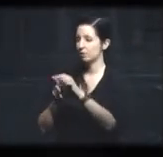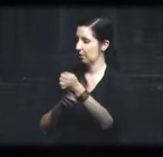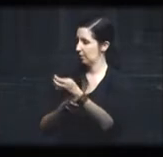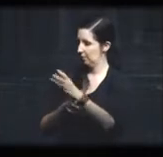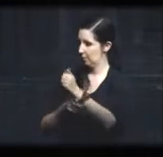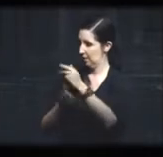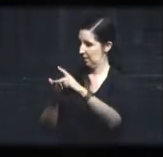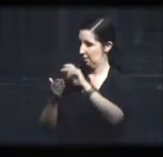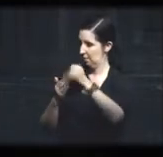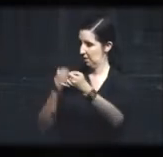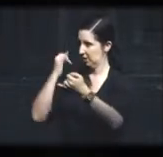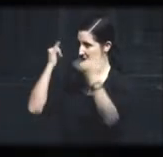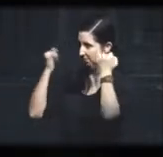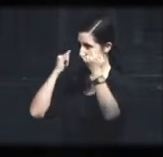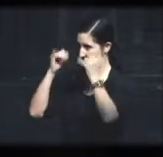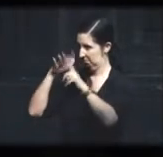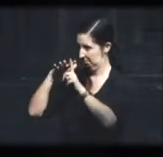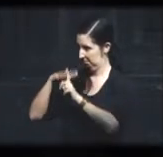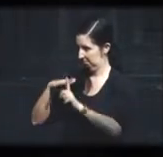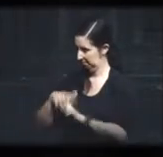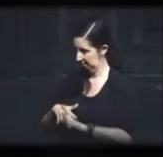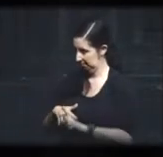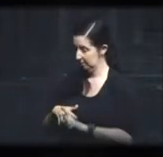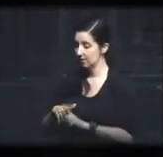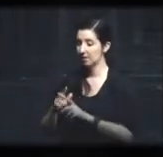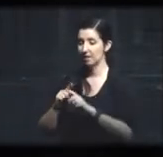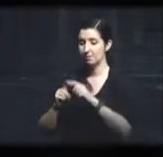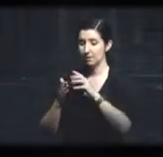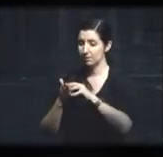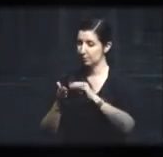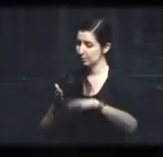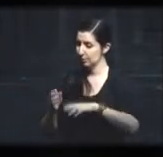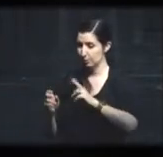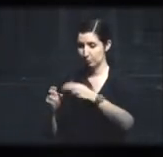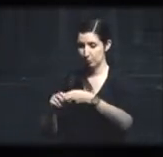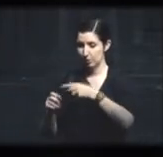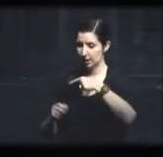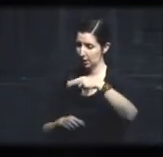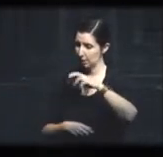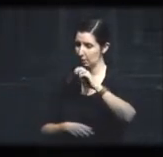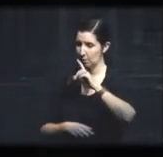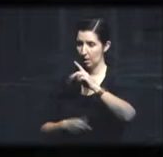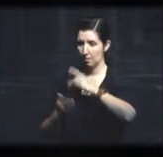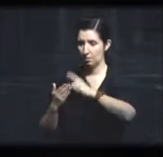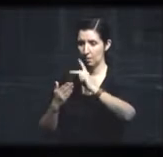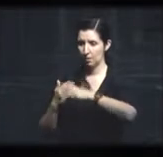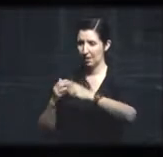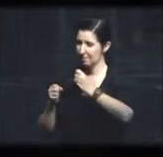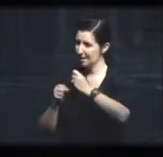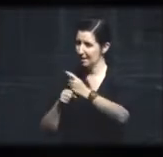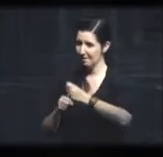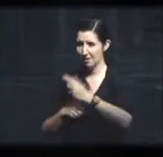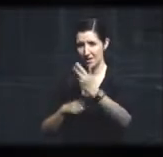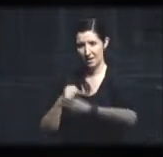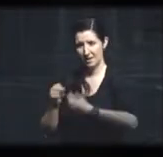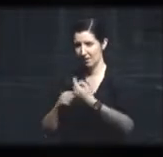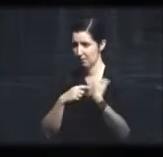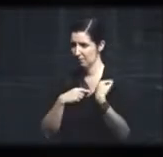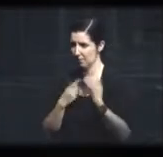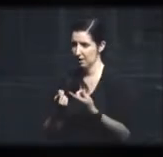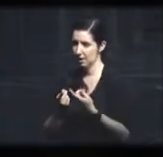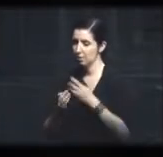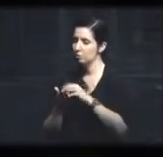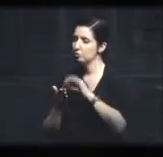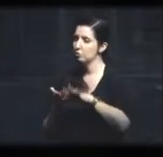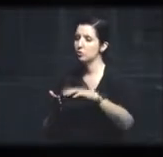The students coming out of this every year for the last three summers consistently say things like, "This changed my